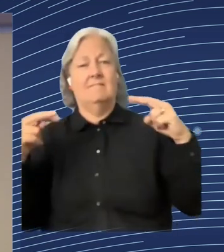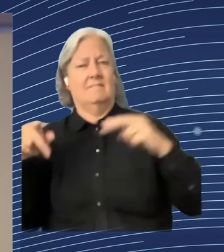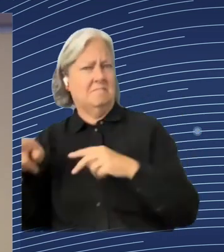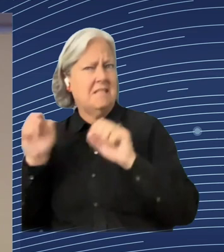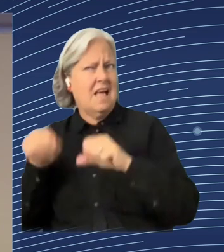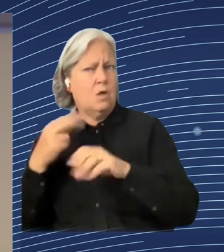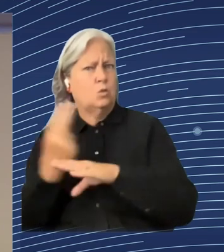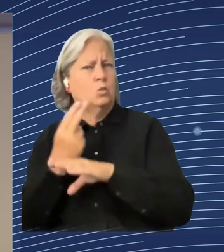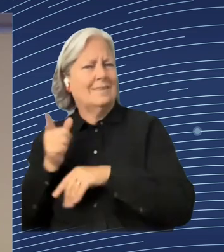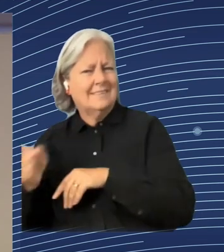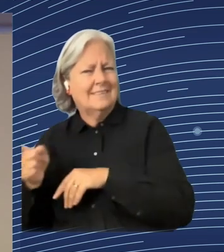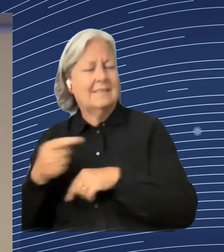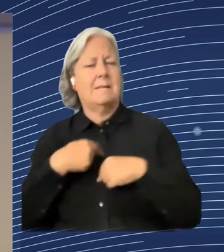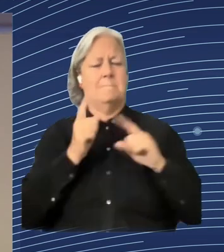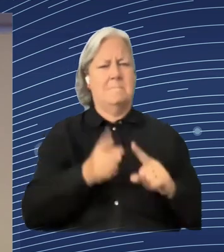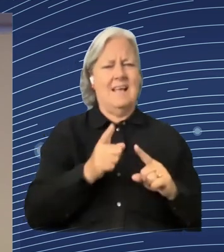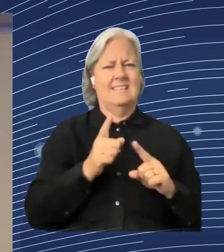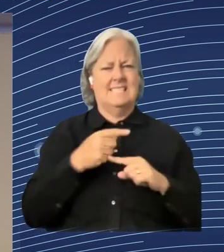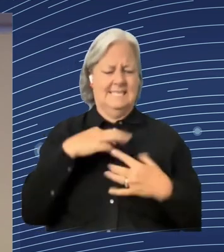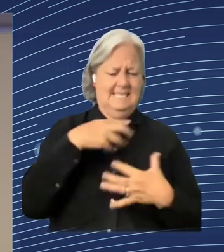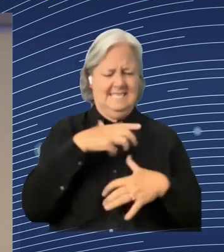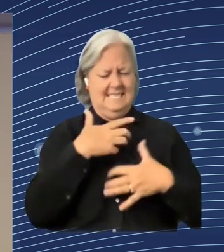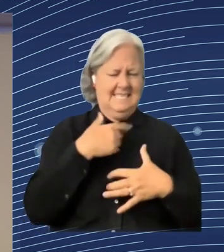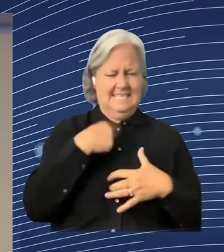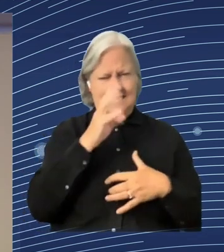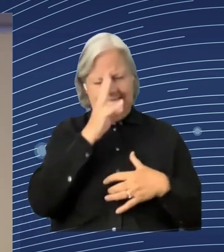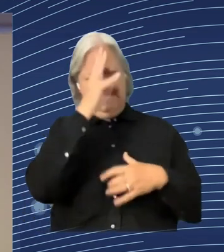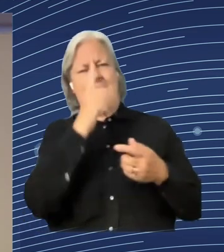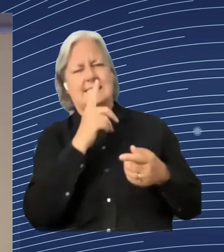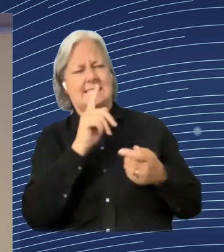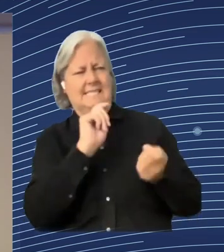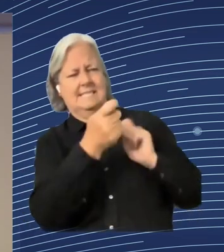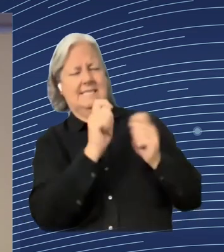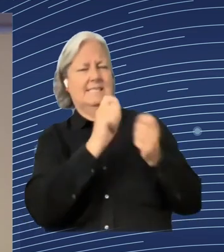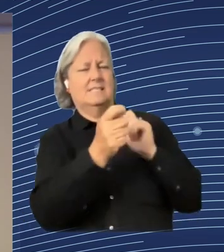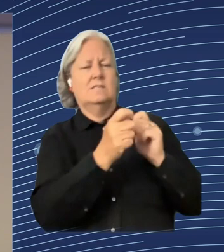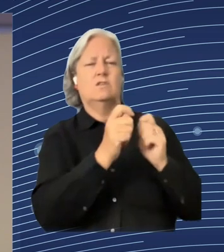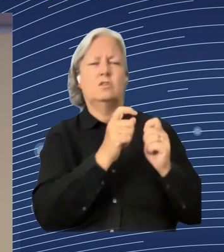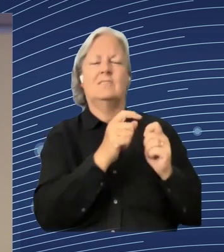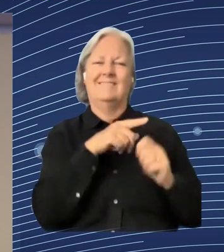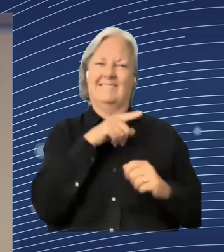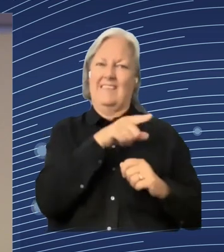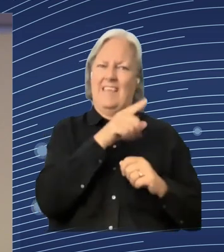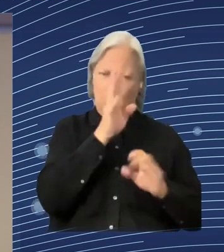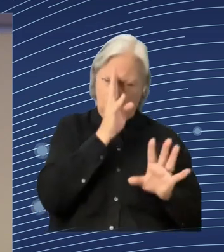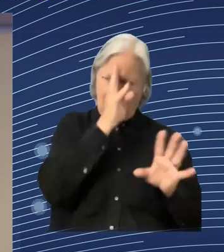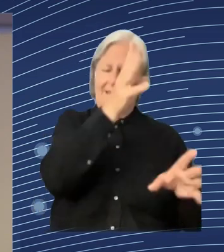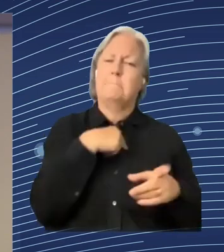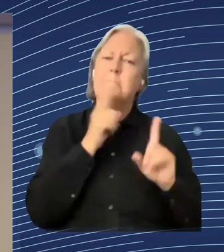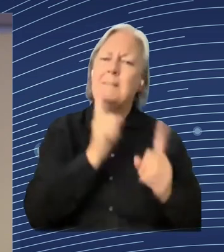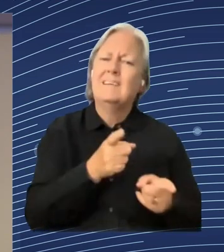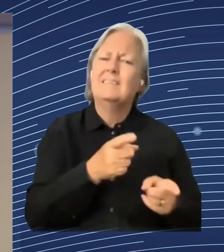we have to adopt and try to reinvent ourselves. And I think that's the innovative culture that we should try to introduce